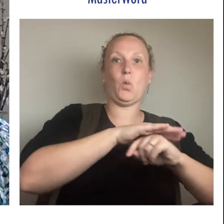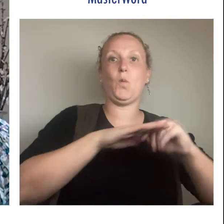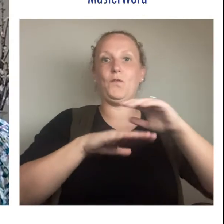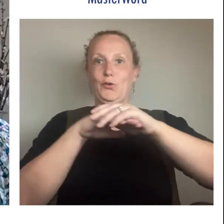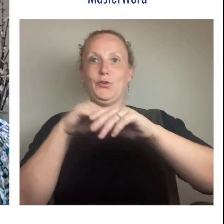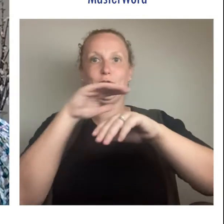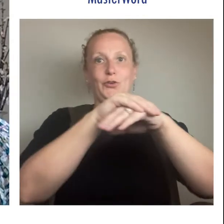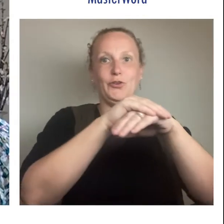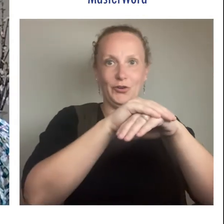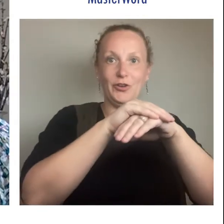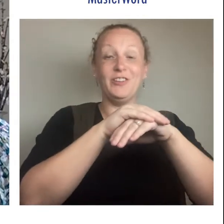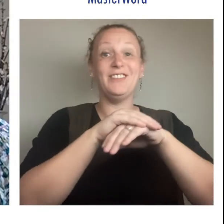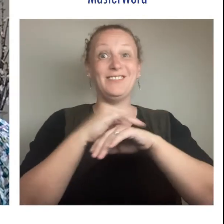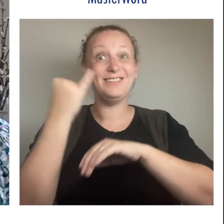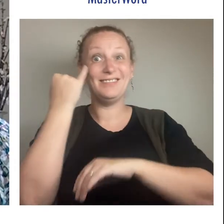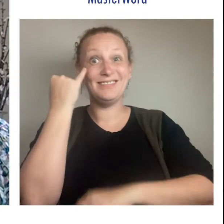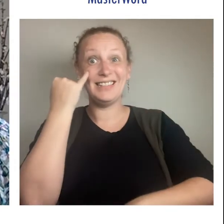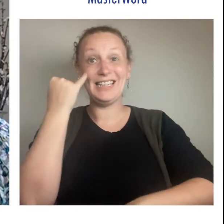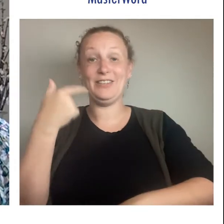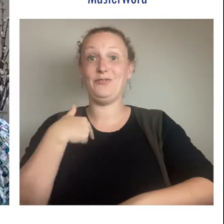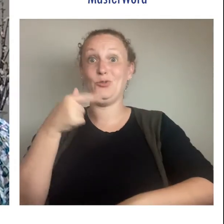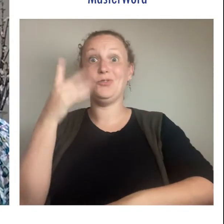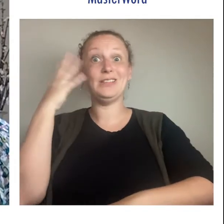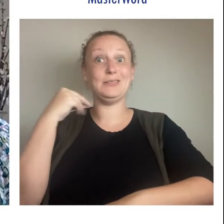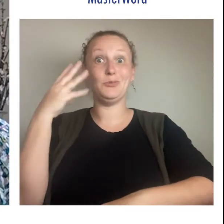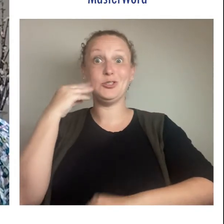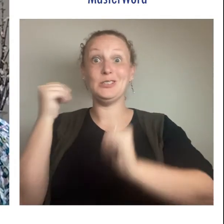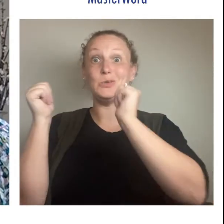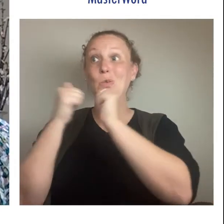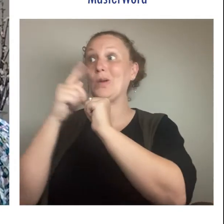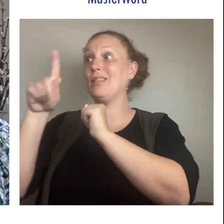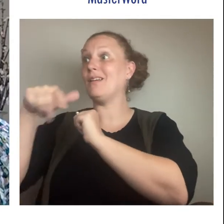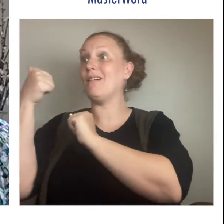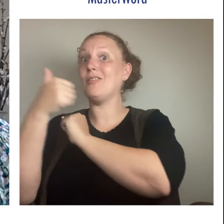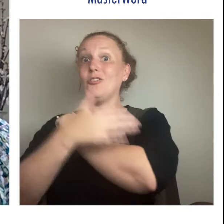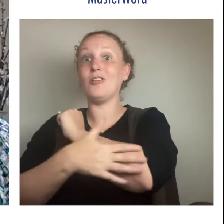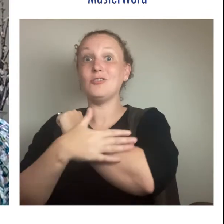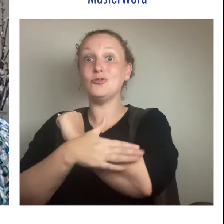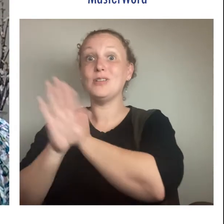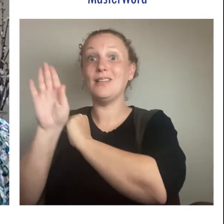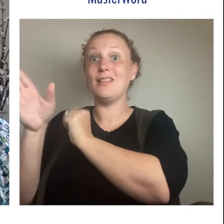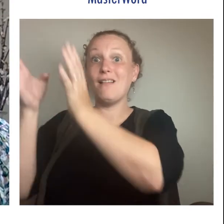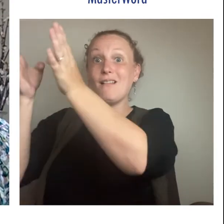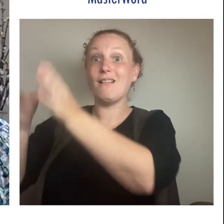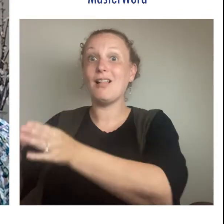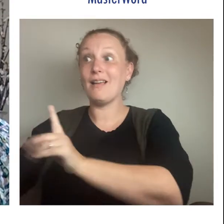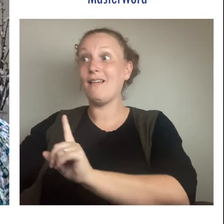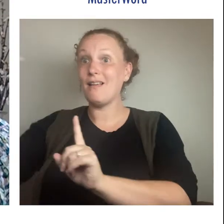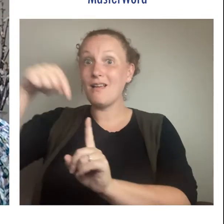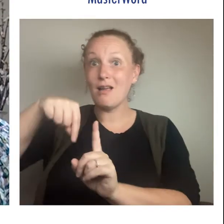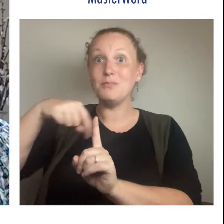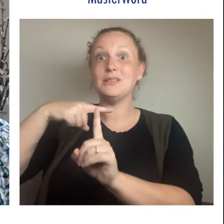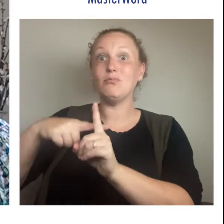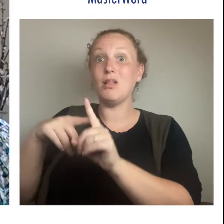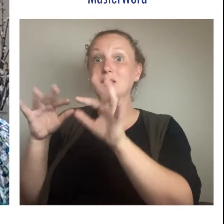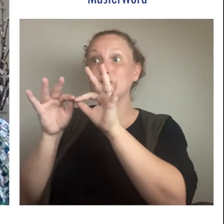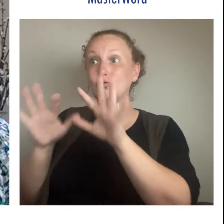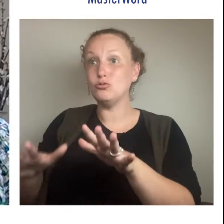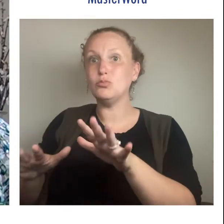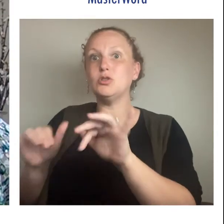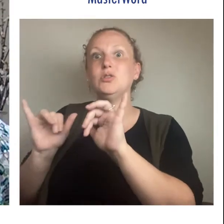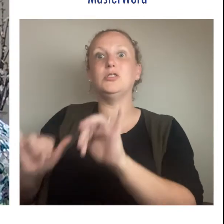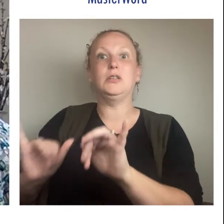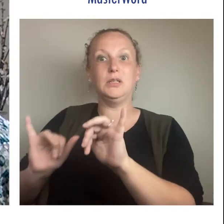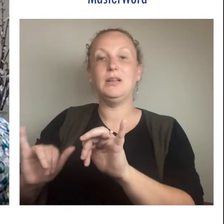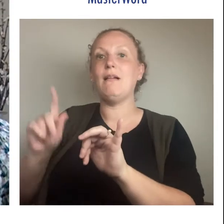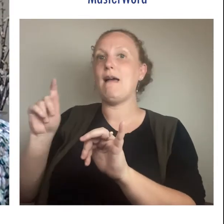that anyone who's worked with a foreign client and interpreters is something they're already familiar with. Or in a deposition, you have to